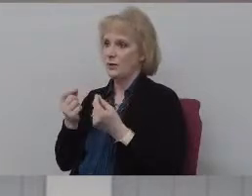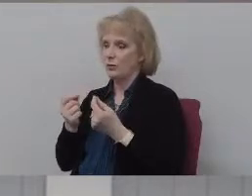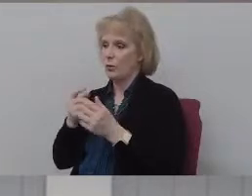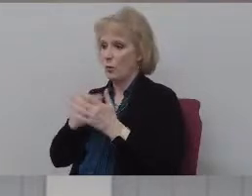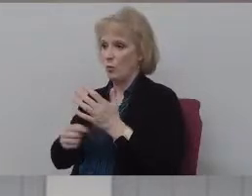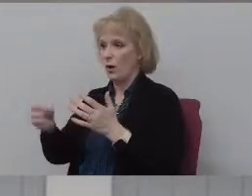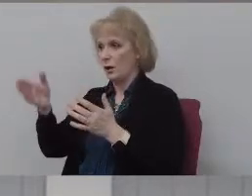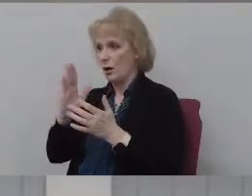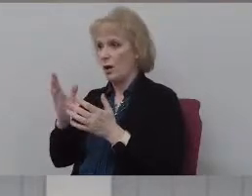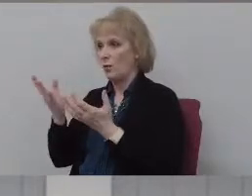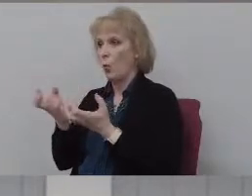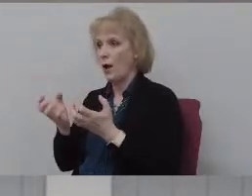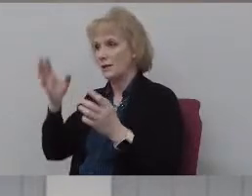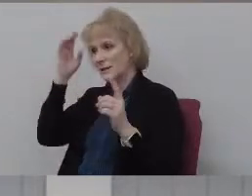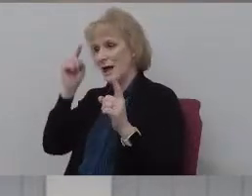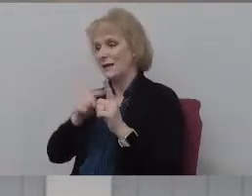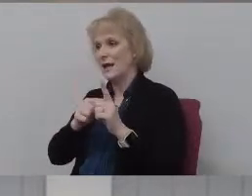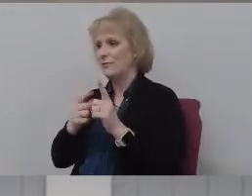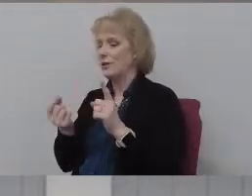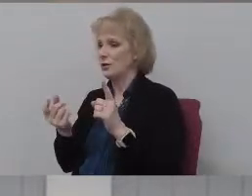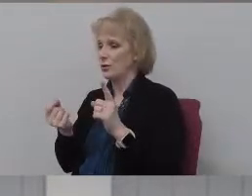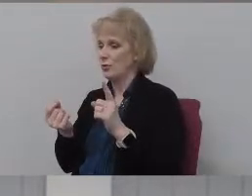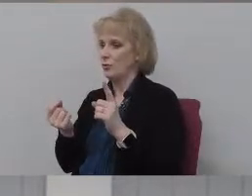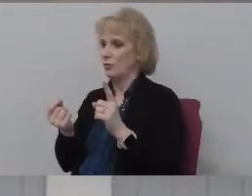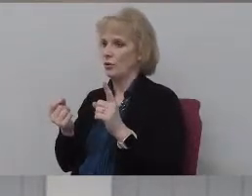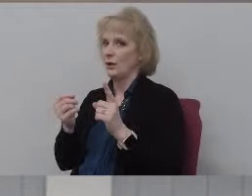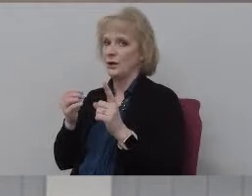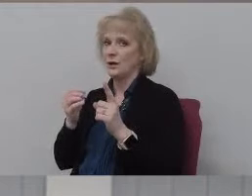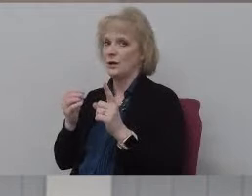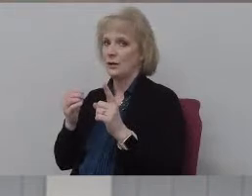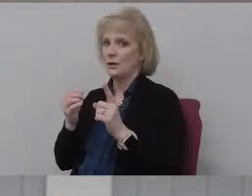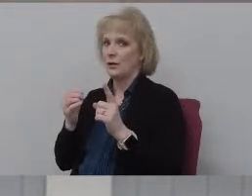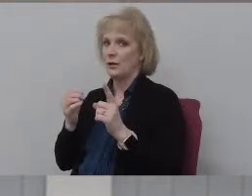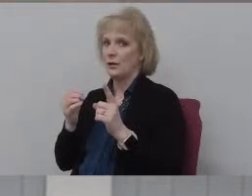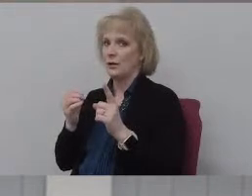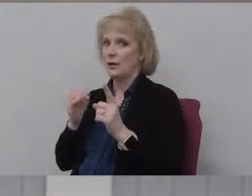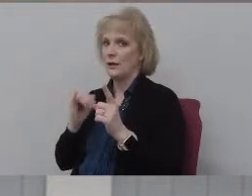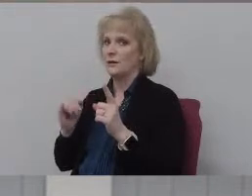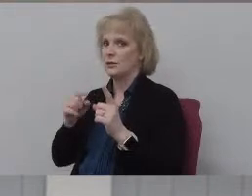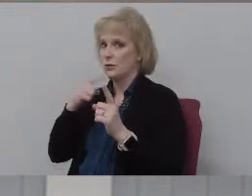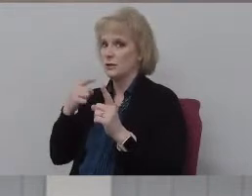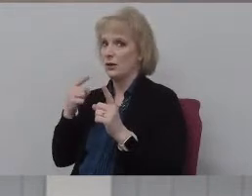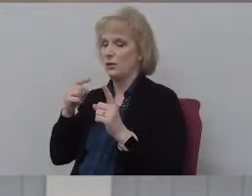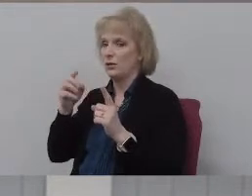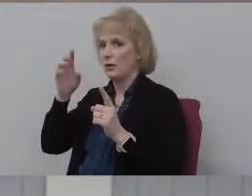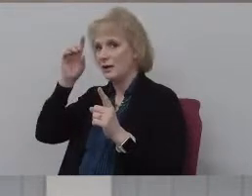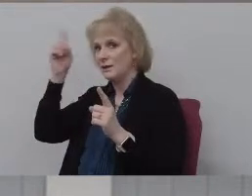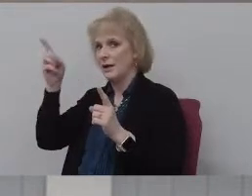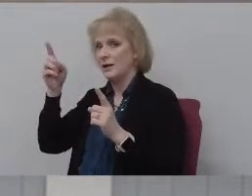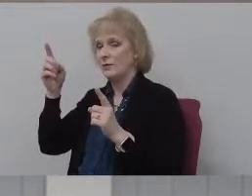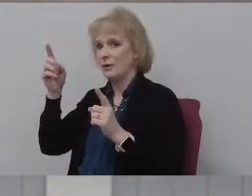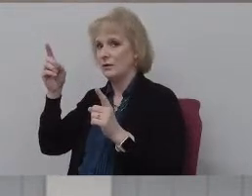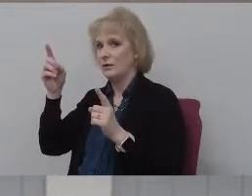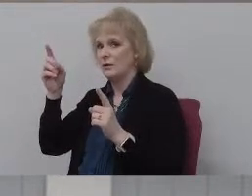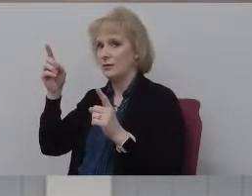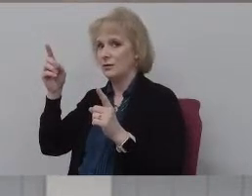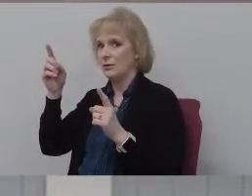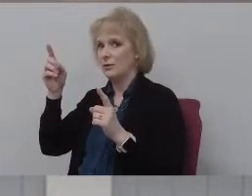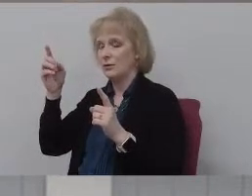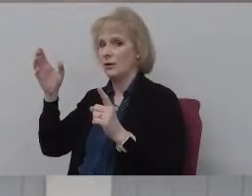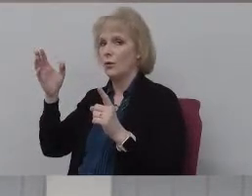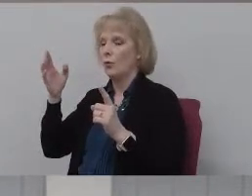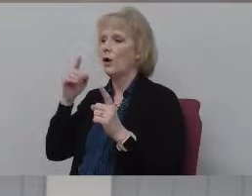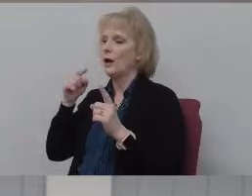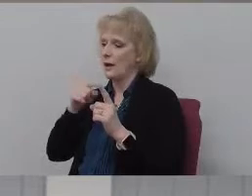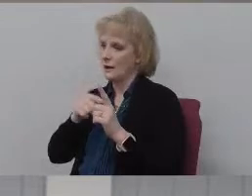God would have Nathan to do was to tell David what God would have David to do. Does that mean what God